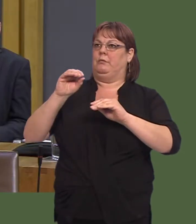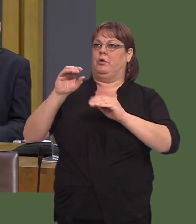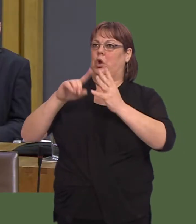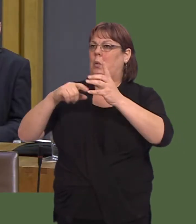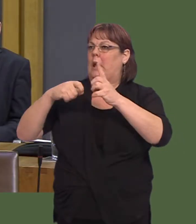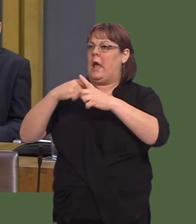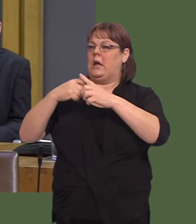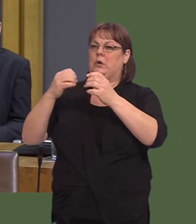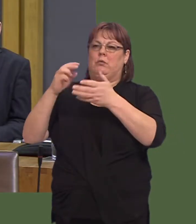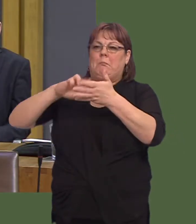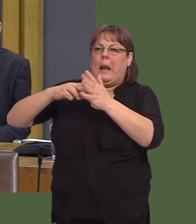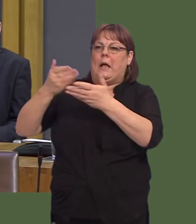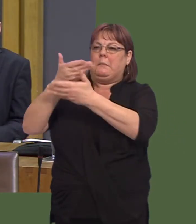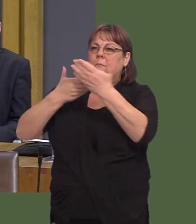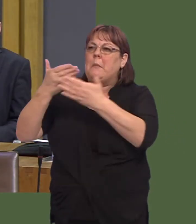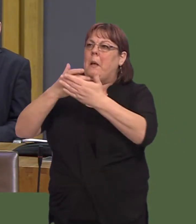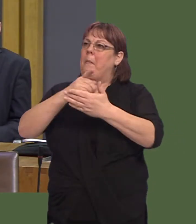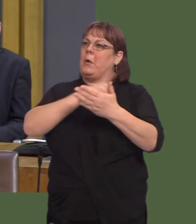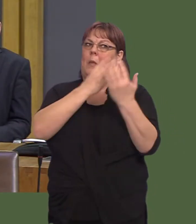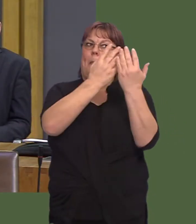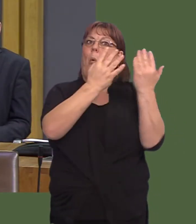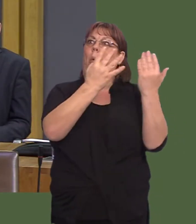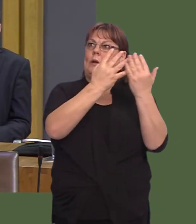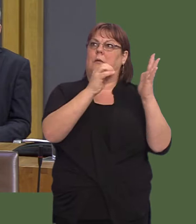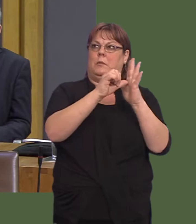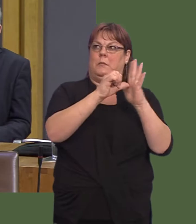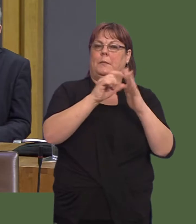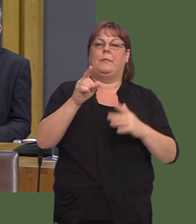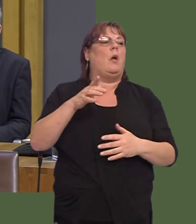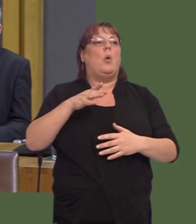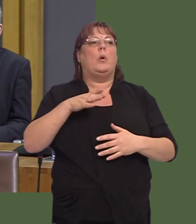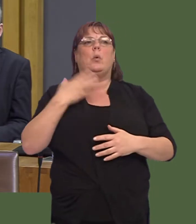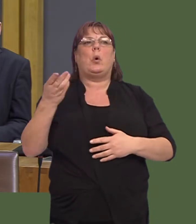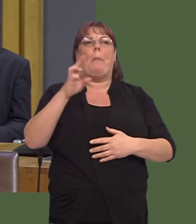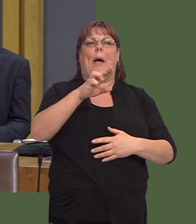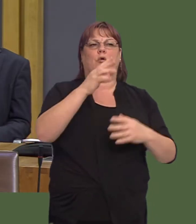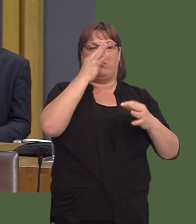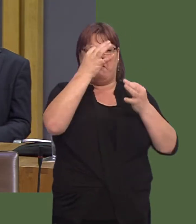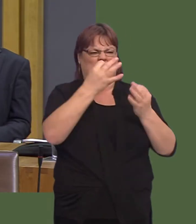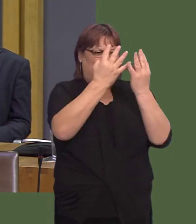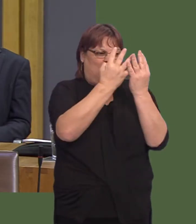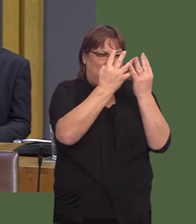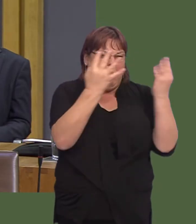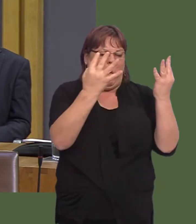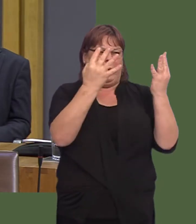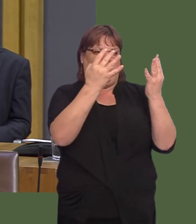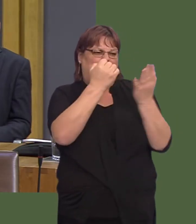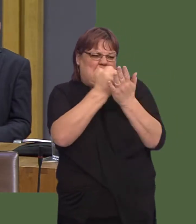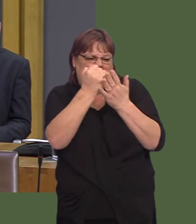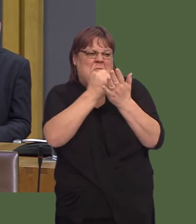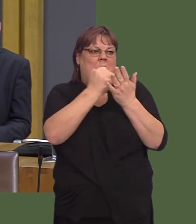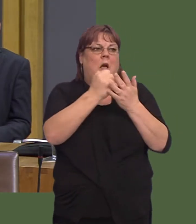the border in Ireland is the sticking point. Now, none of us want a return to a hard border, but neither do we want to see